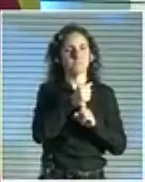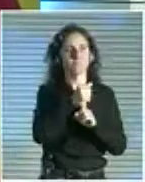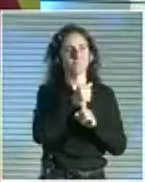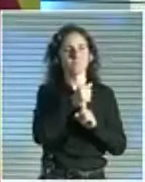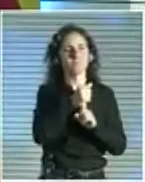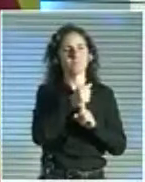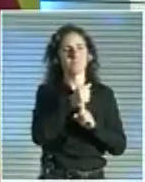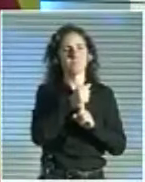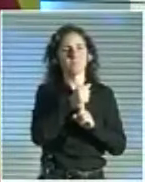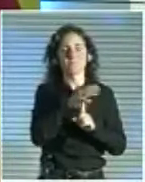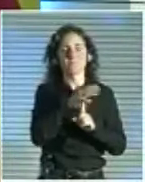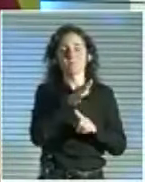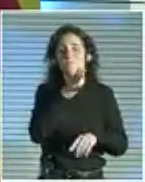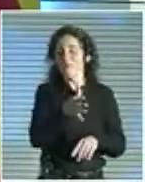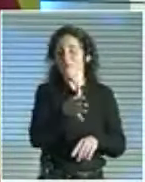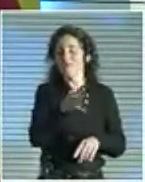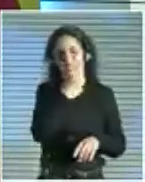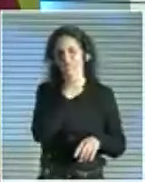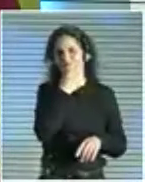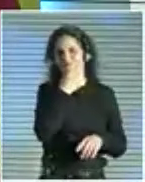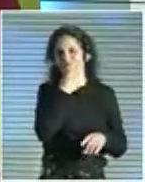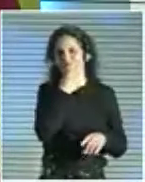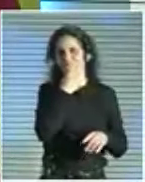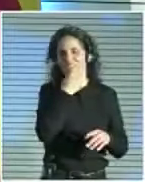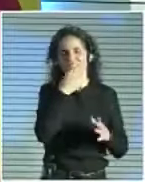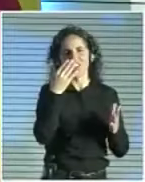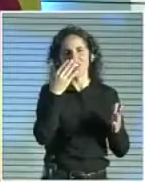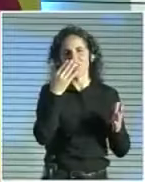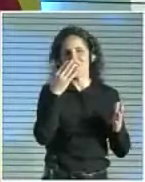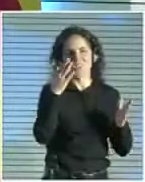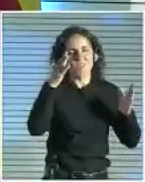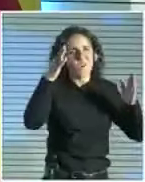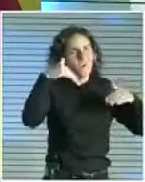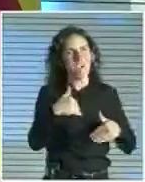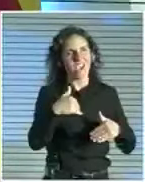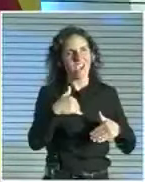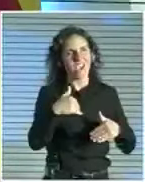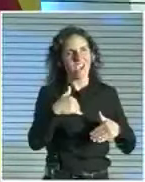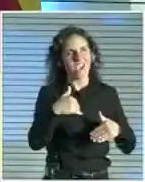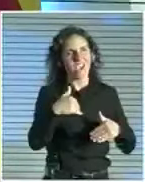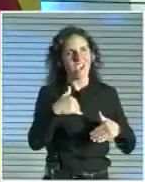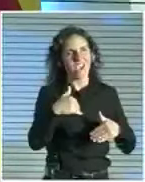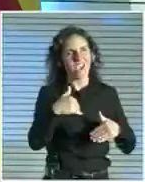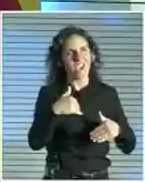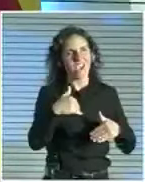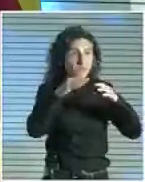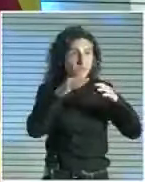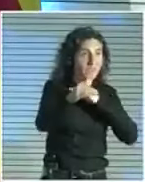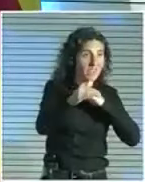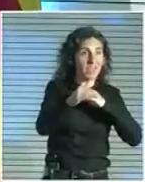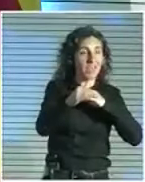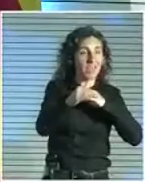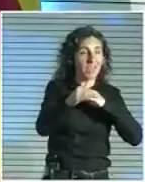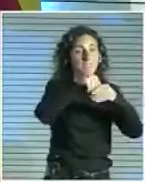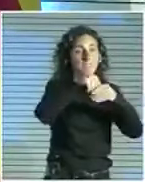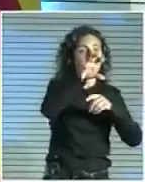are discussing here might look nice on a picture, nice to be summarized, but when you talk in private